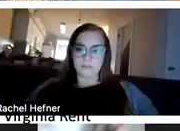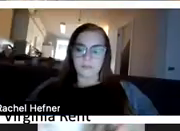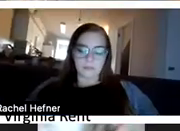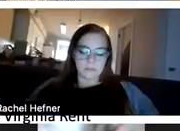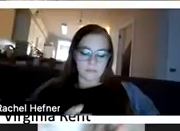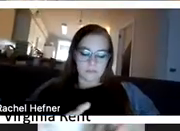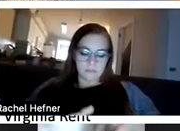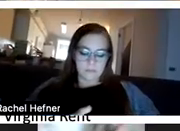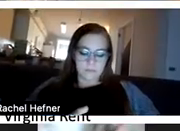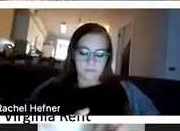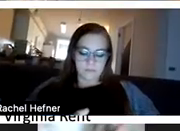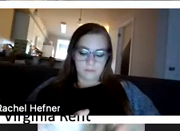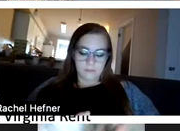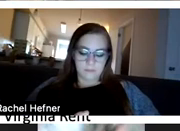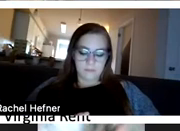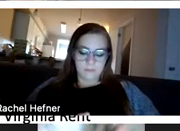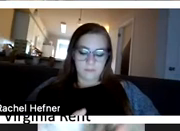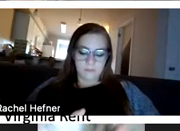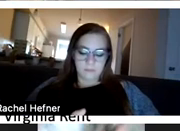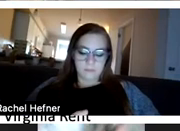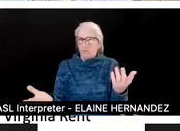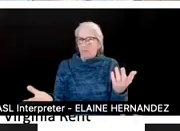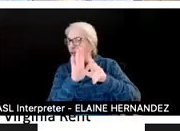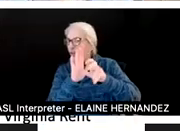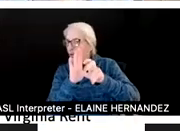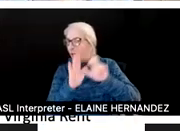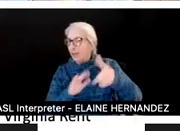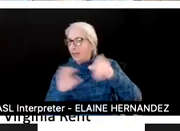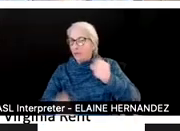Hopefully with the recording later, you'll be able to see.